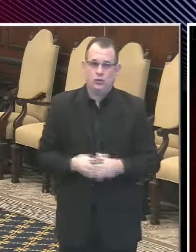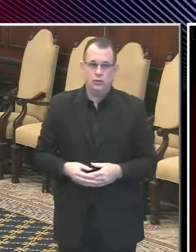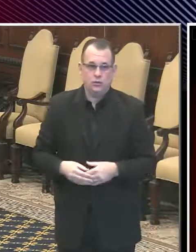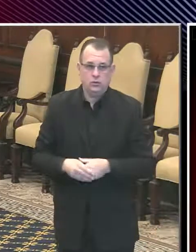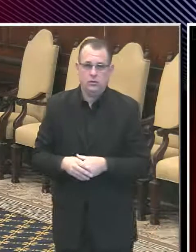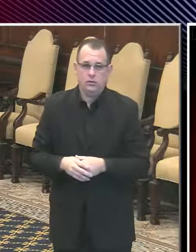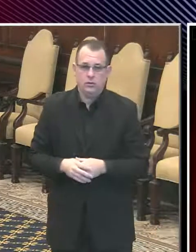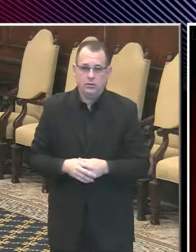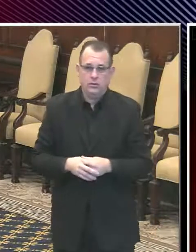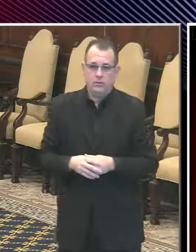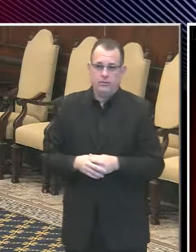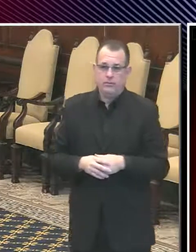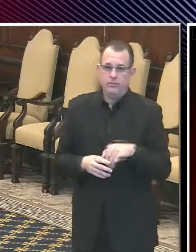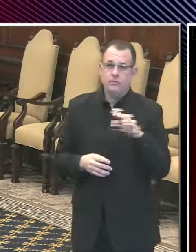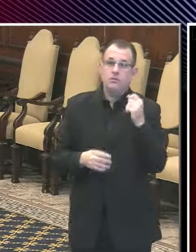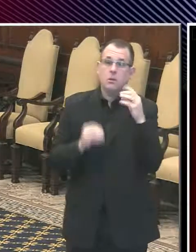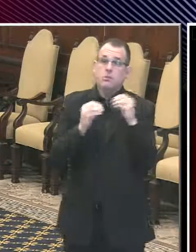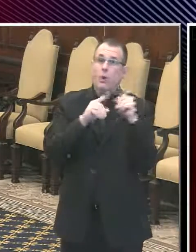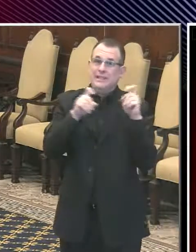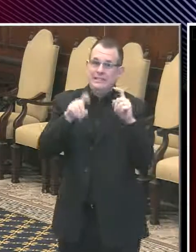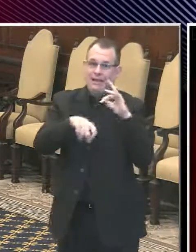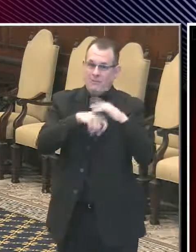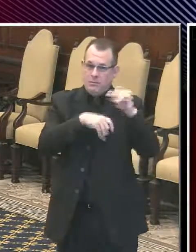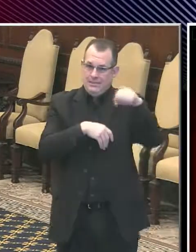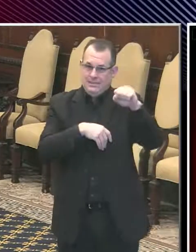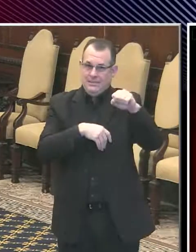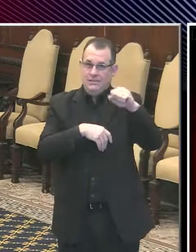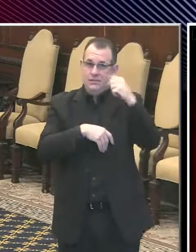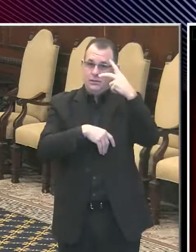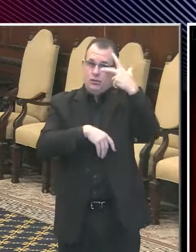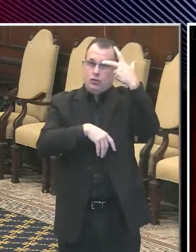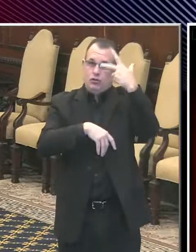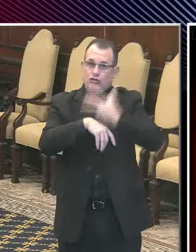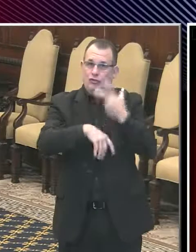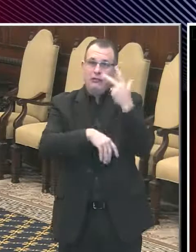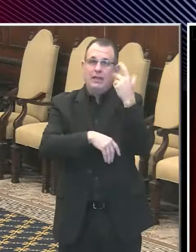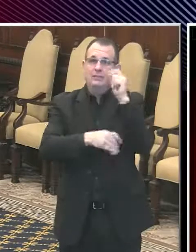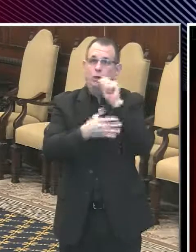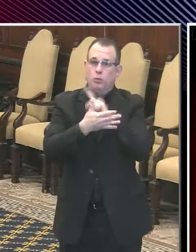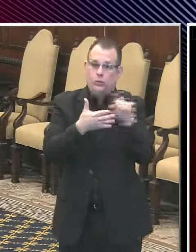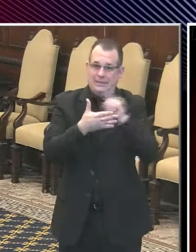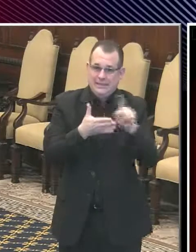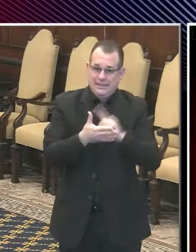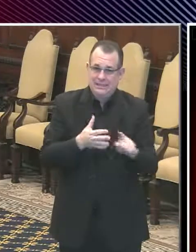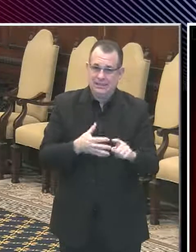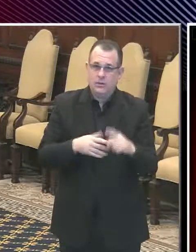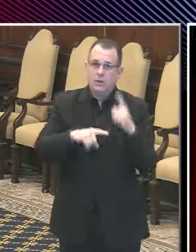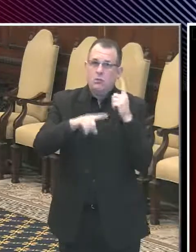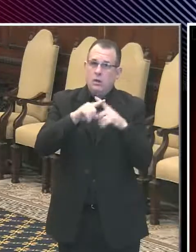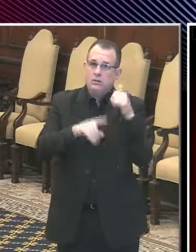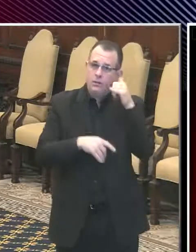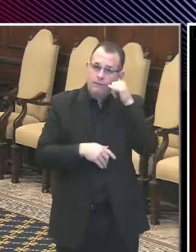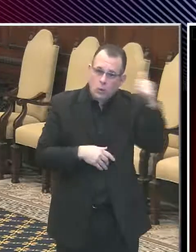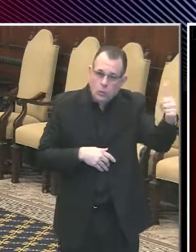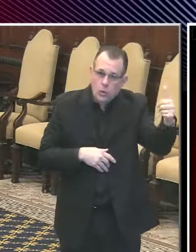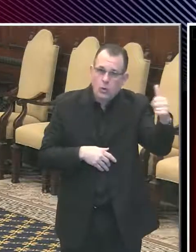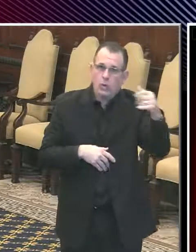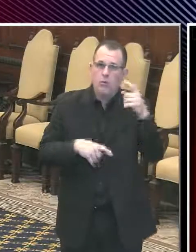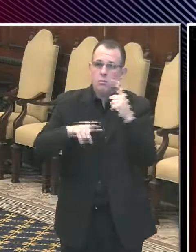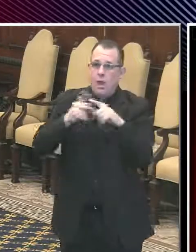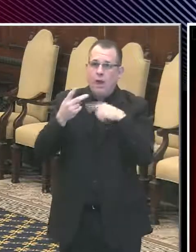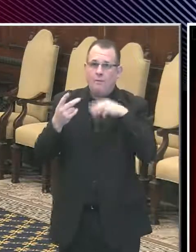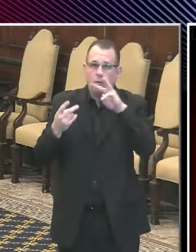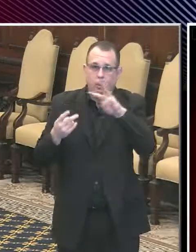testing available at least 3 days a week, making available to the public the phone number and or website link with relevant information